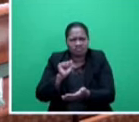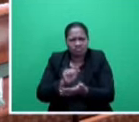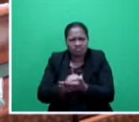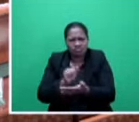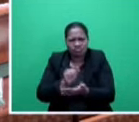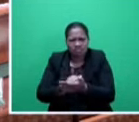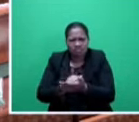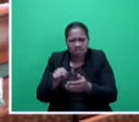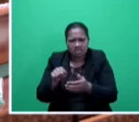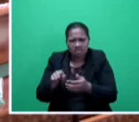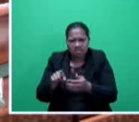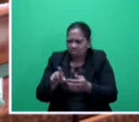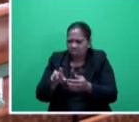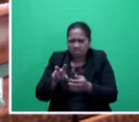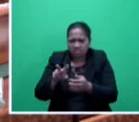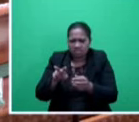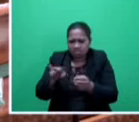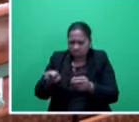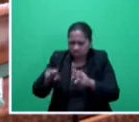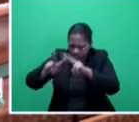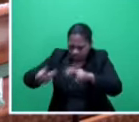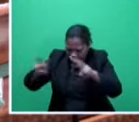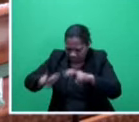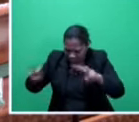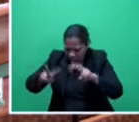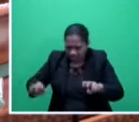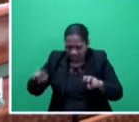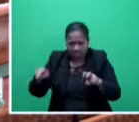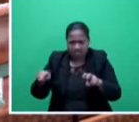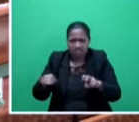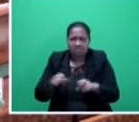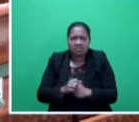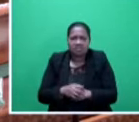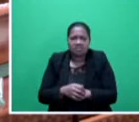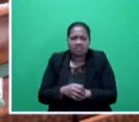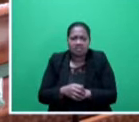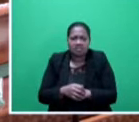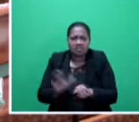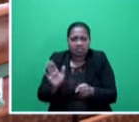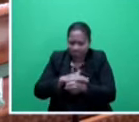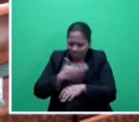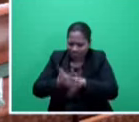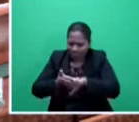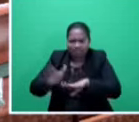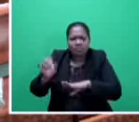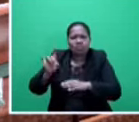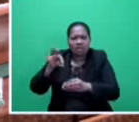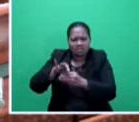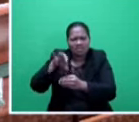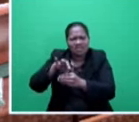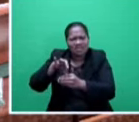new requirement for birth certificates to renew voter